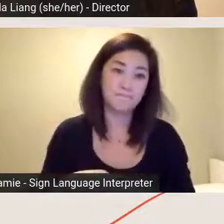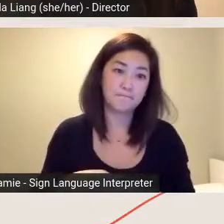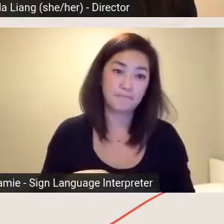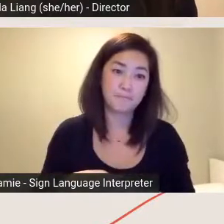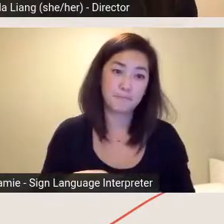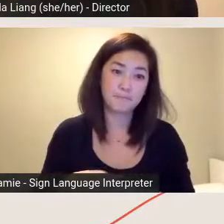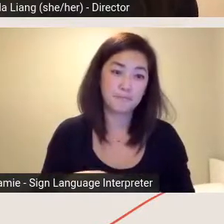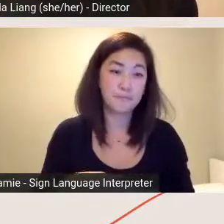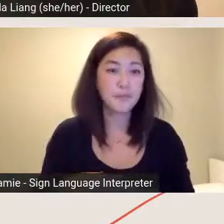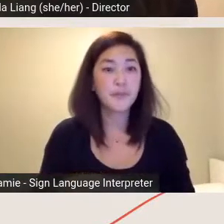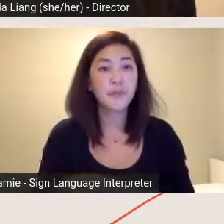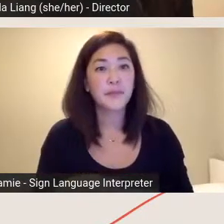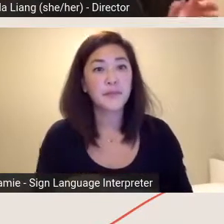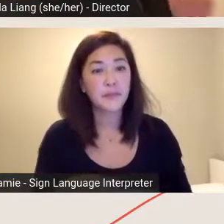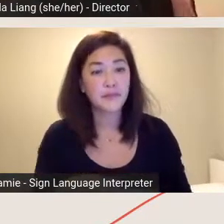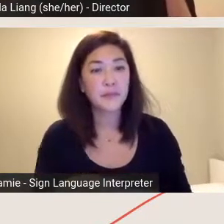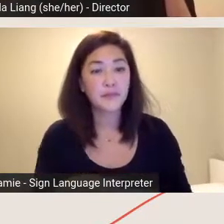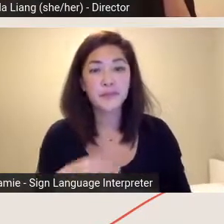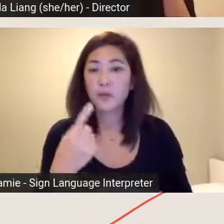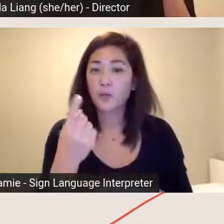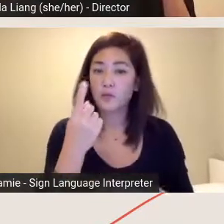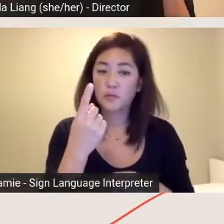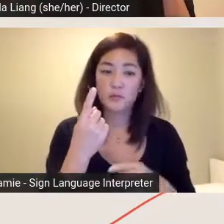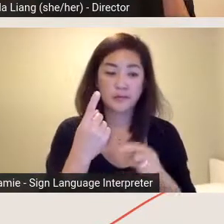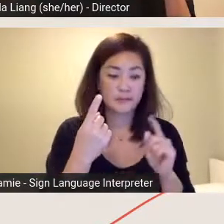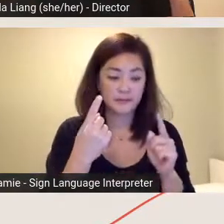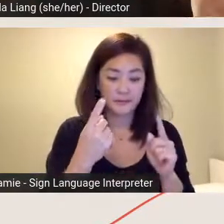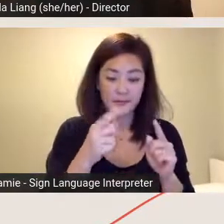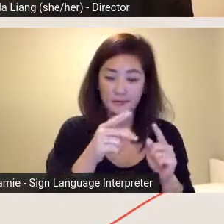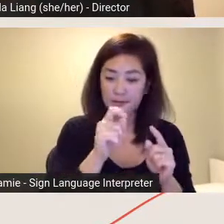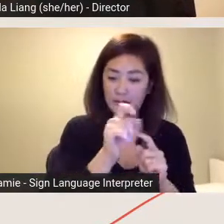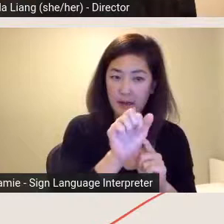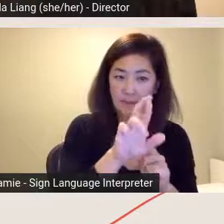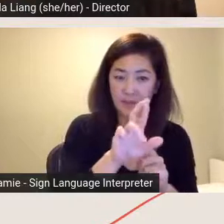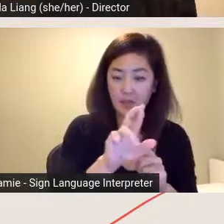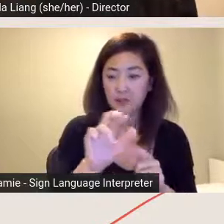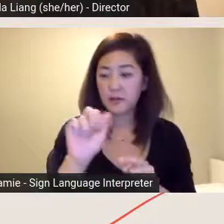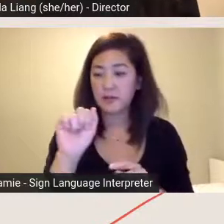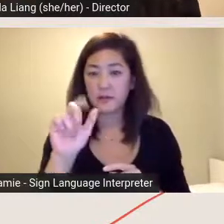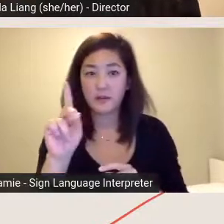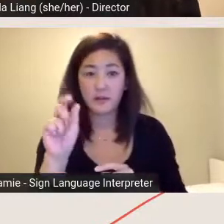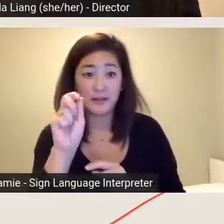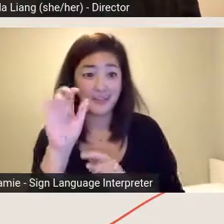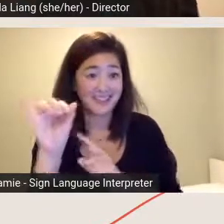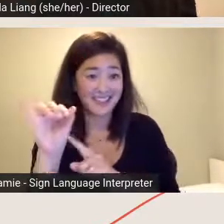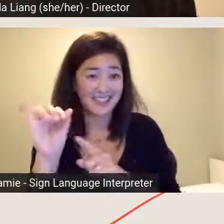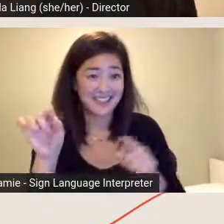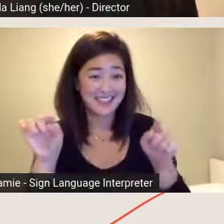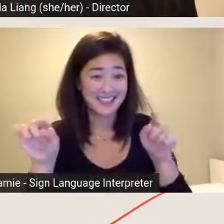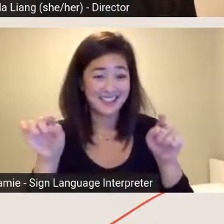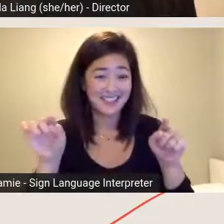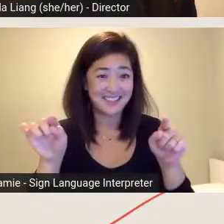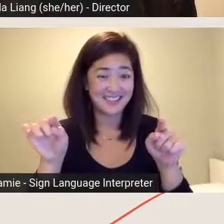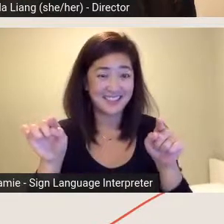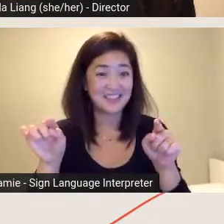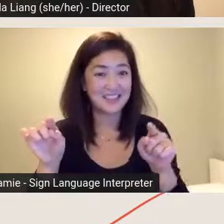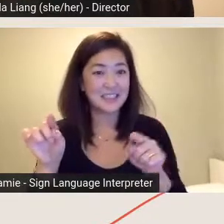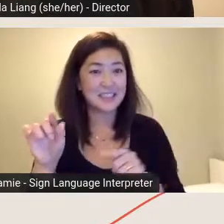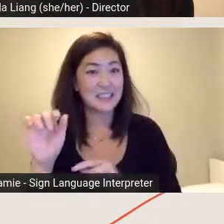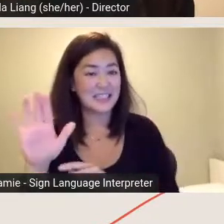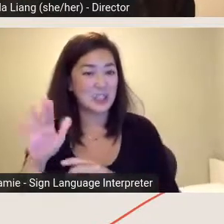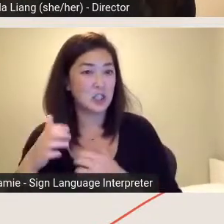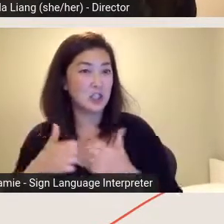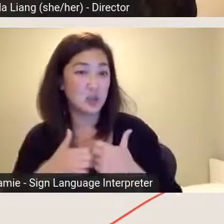There was, you know, on an individual level, Peter and Akai's domestic partner had a meeting,